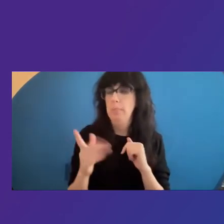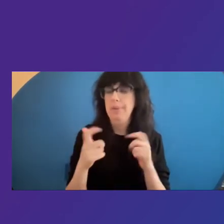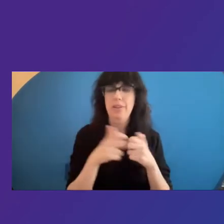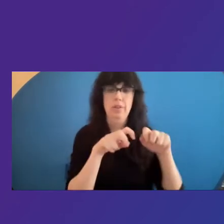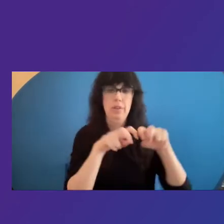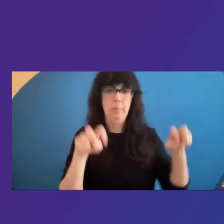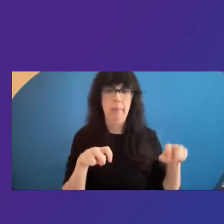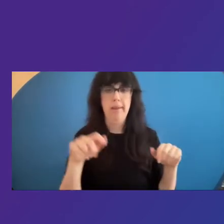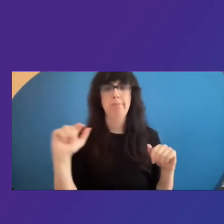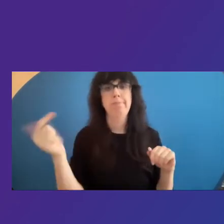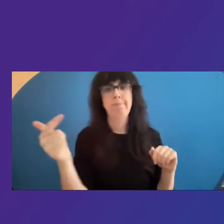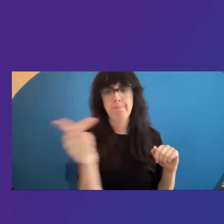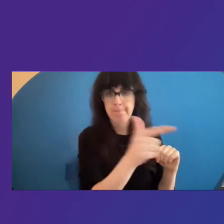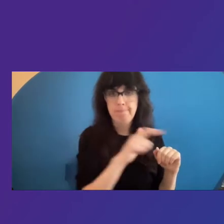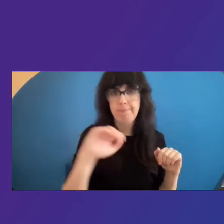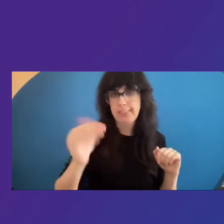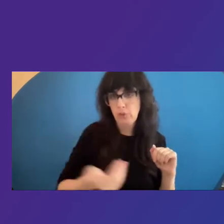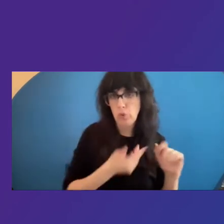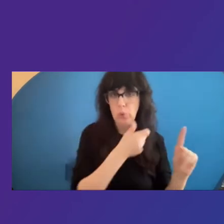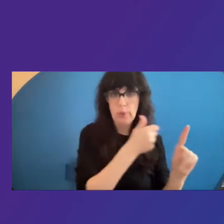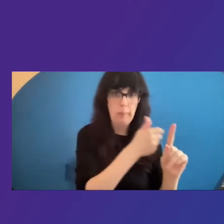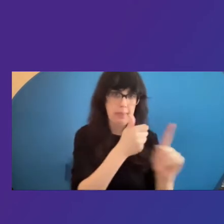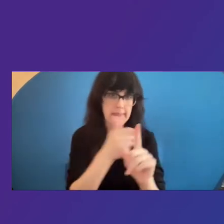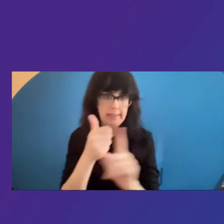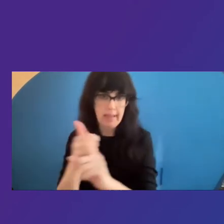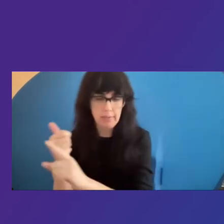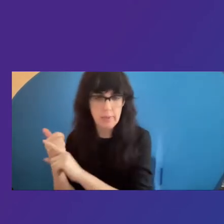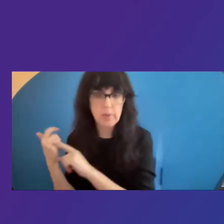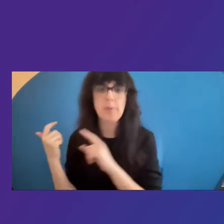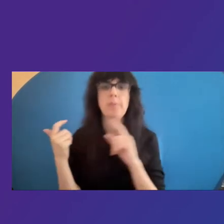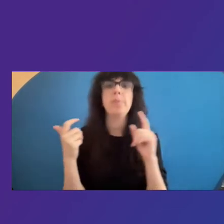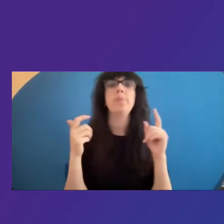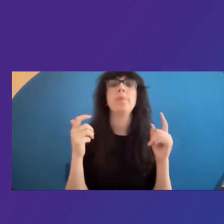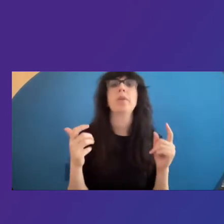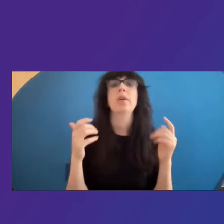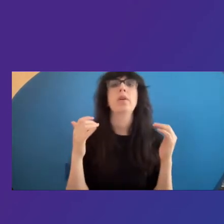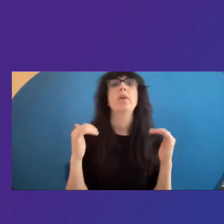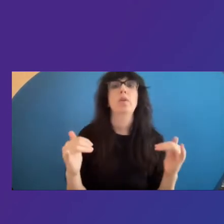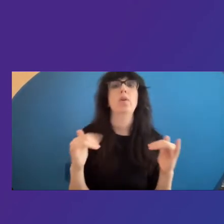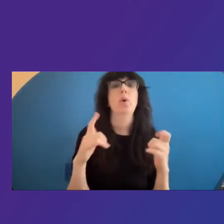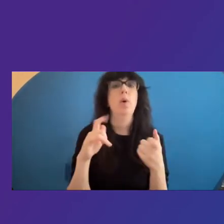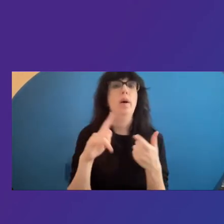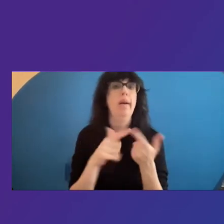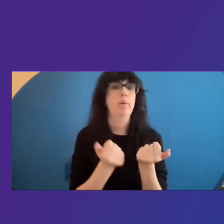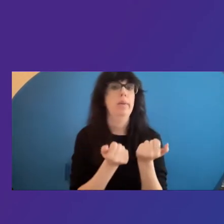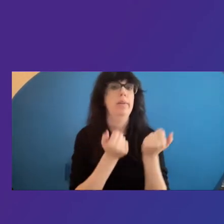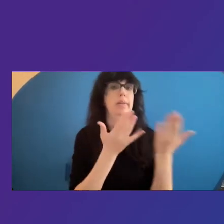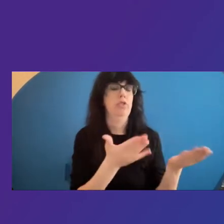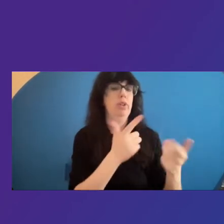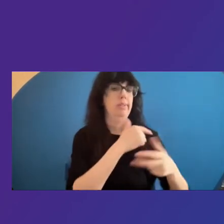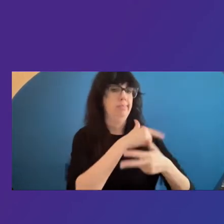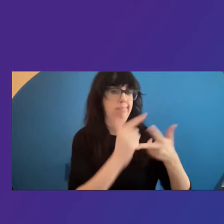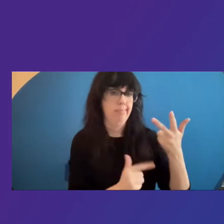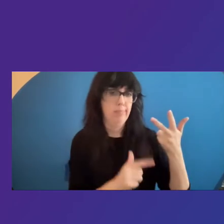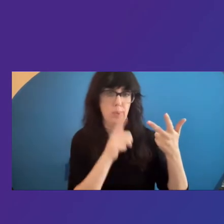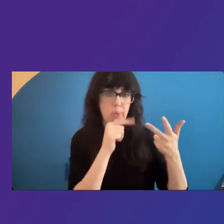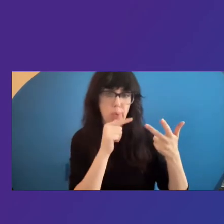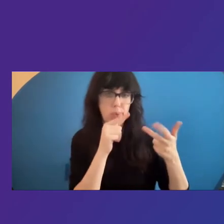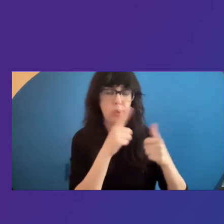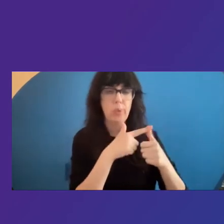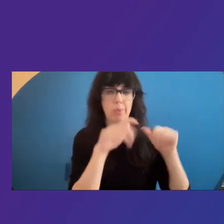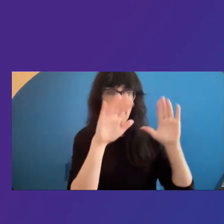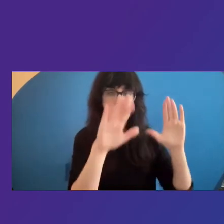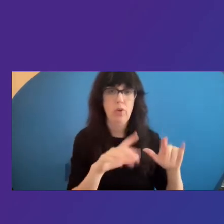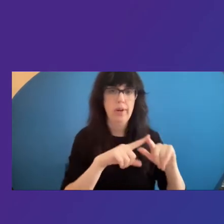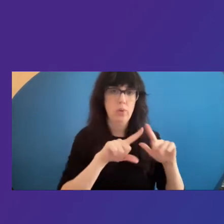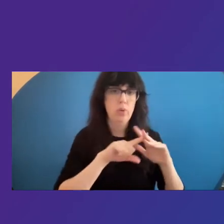to introduce themselves. To keep things rolling, I will go around the group to suggest a sequence, and it would be great if we